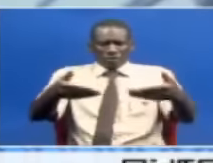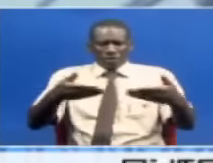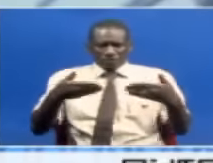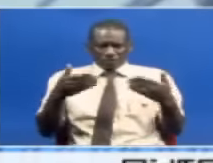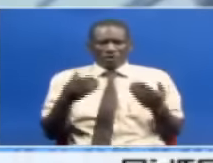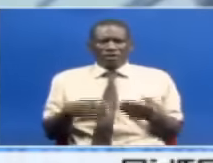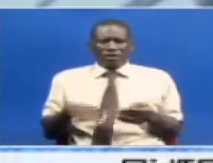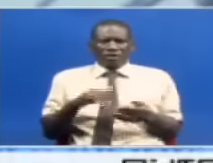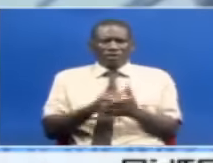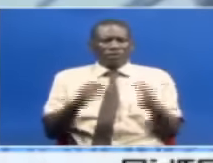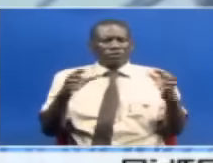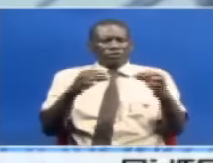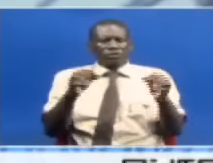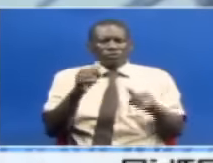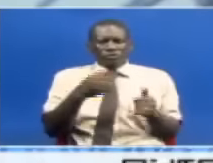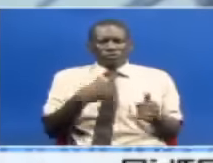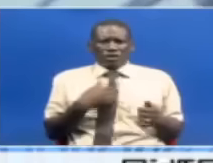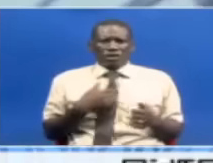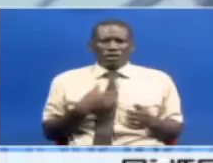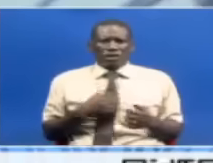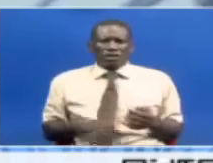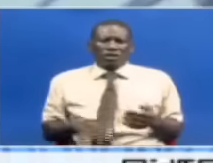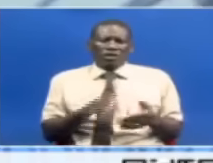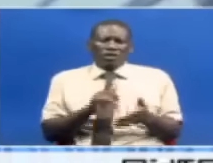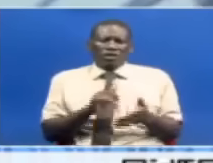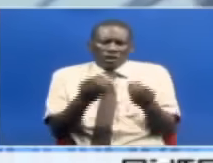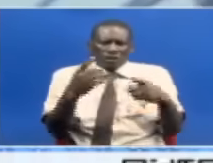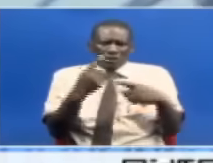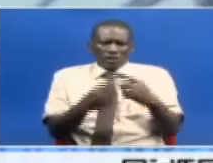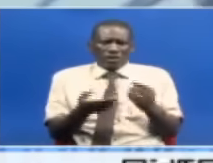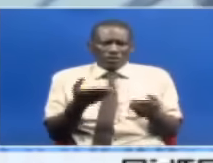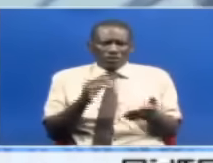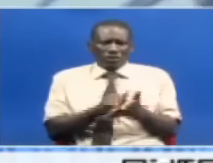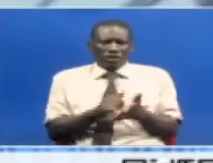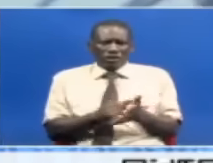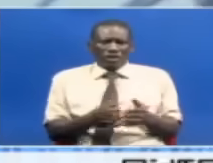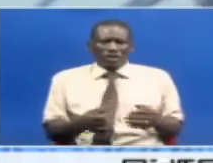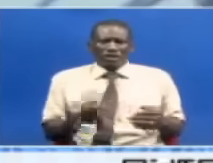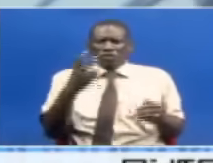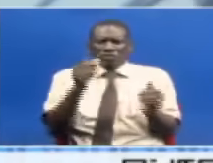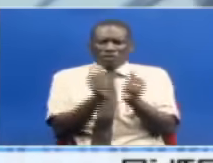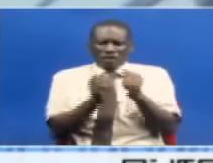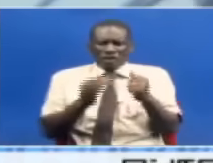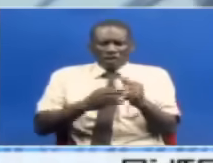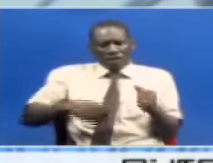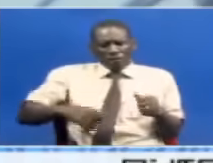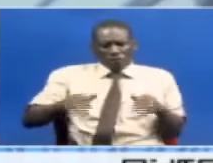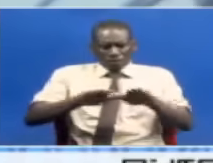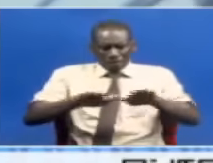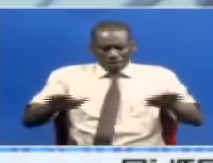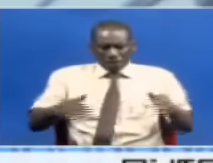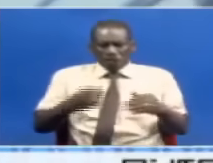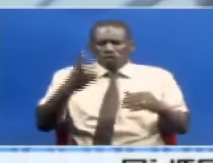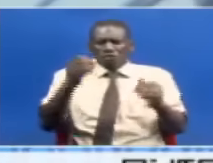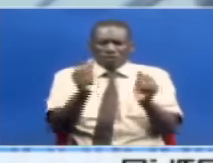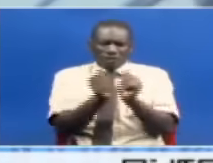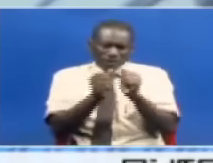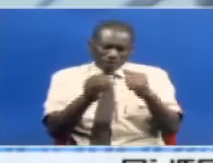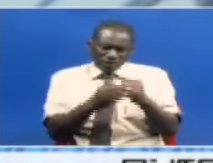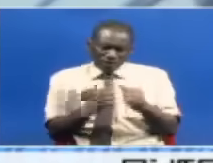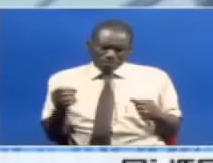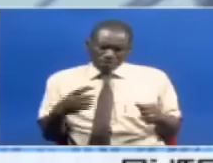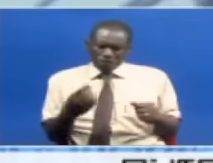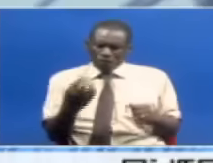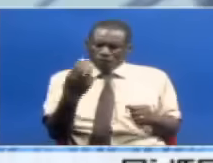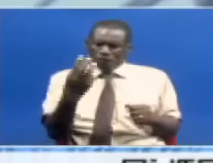was the message. And that was when, like, how many years ago? That was in 2018. I bought it in 2018, like March